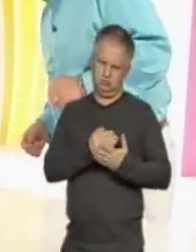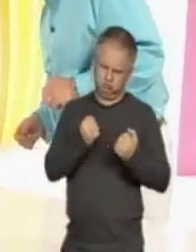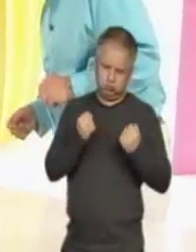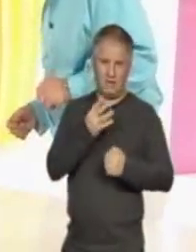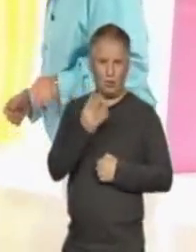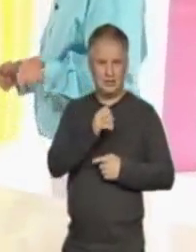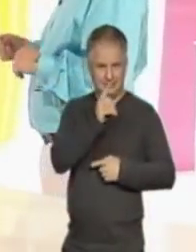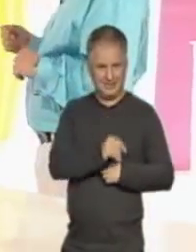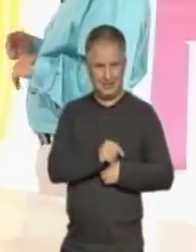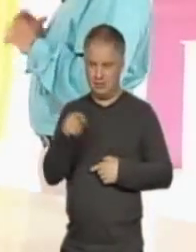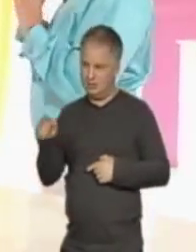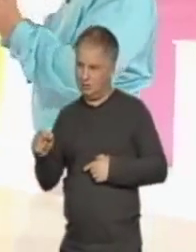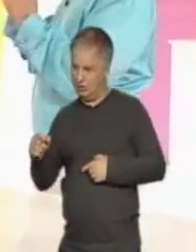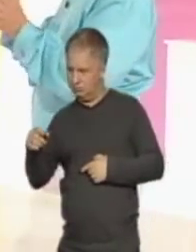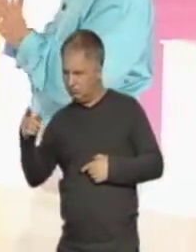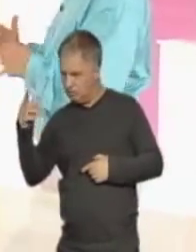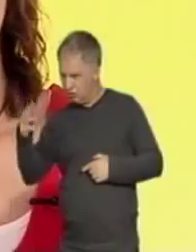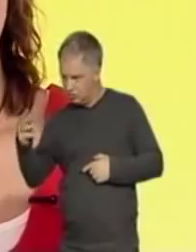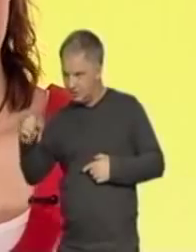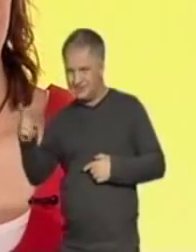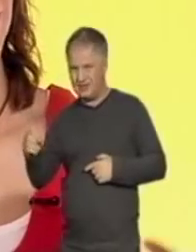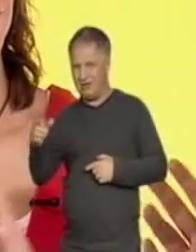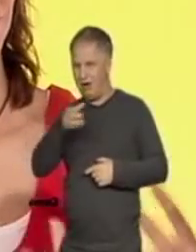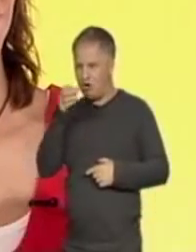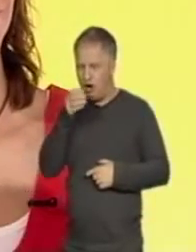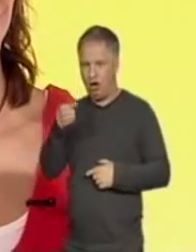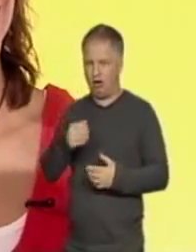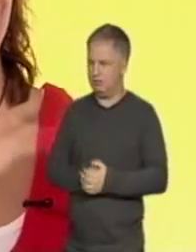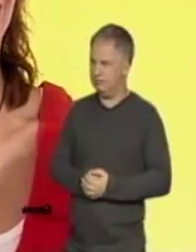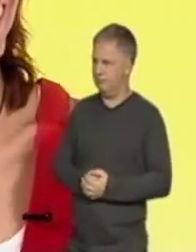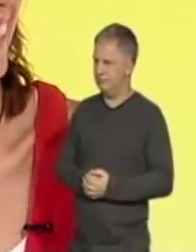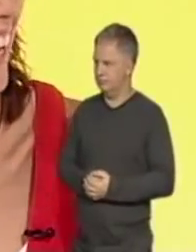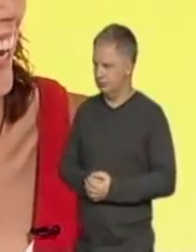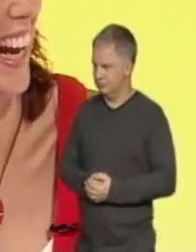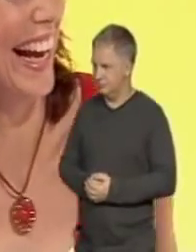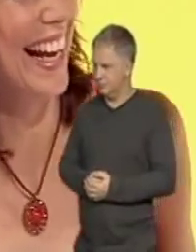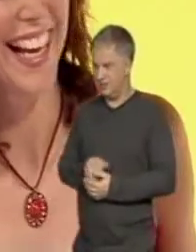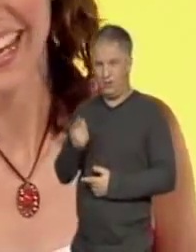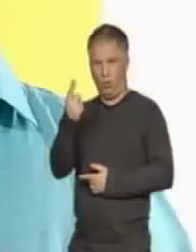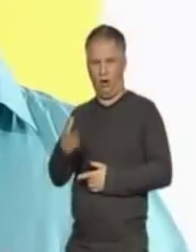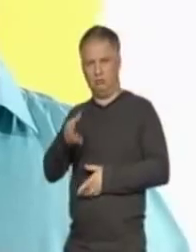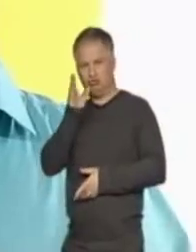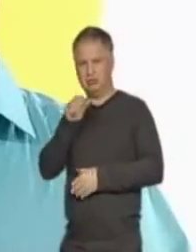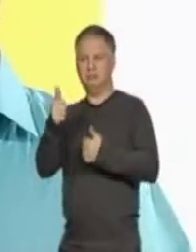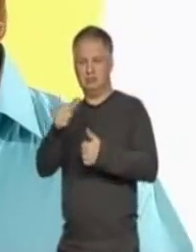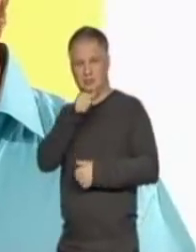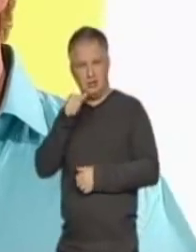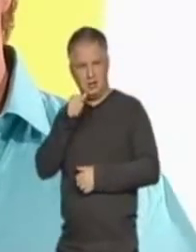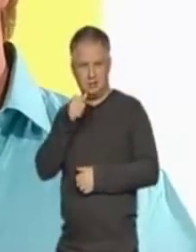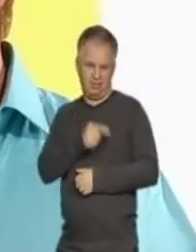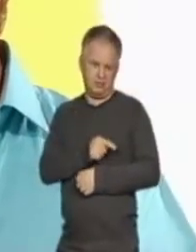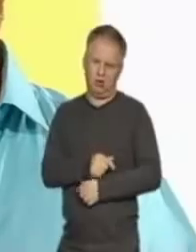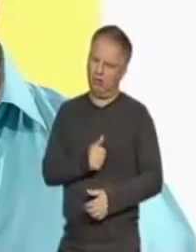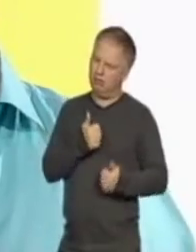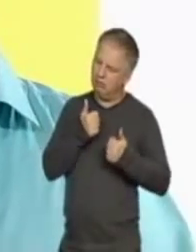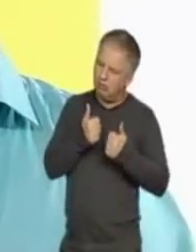about 13%. Okay. Which is perfect for kind of your session enjoyment, shall we say. But that one actually is a beautiful wine.